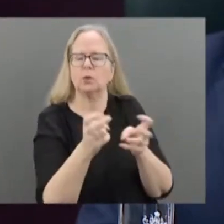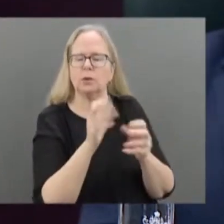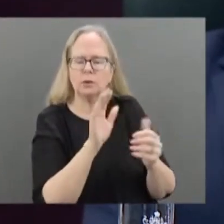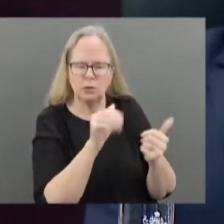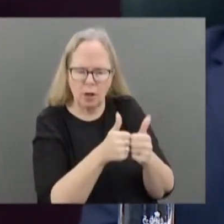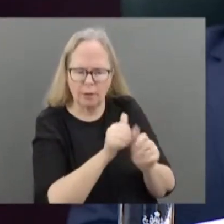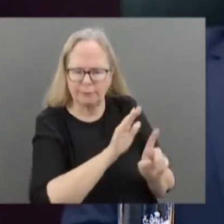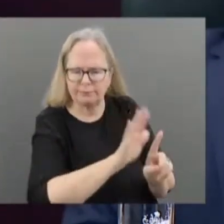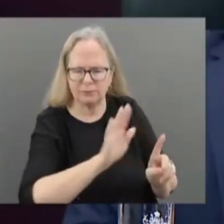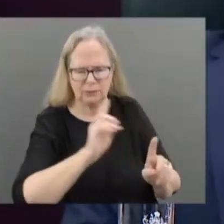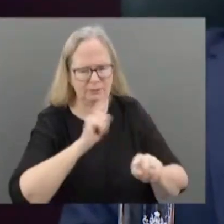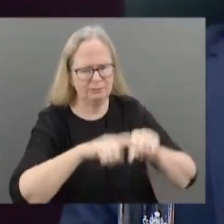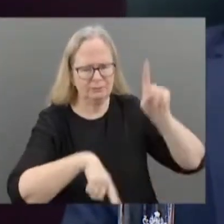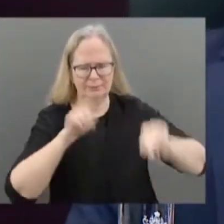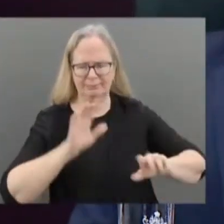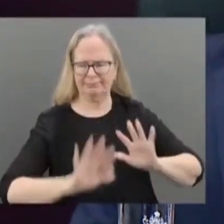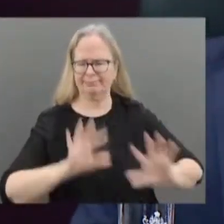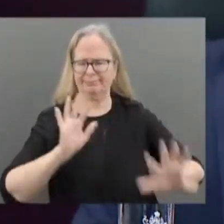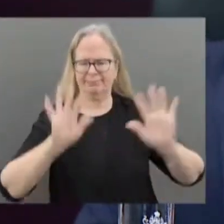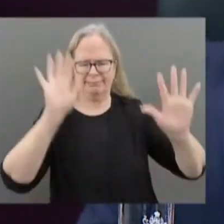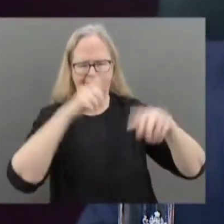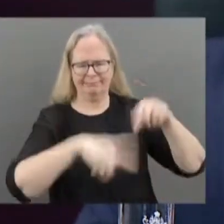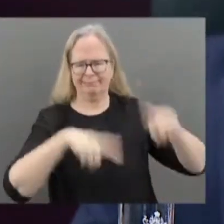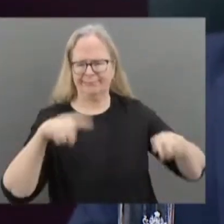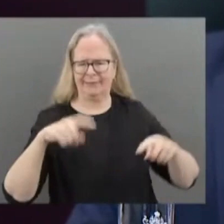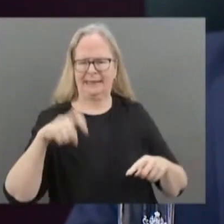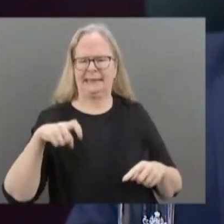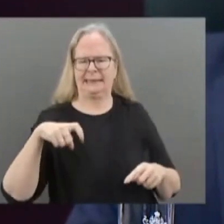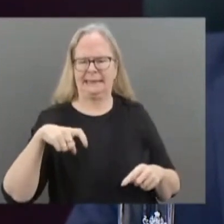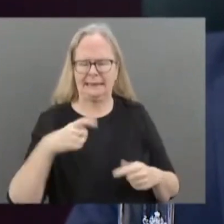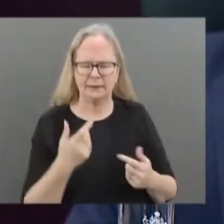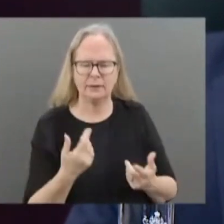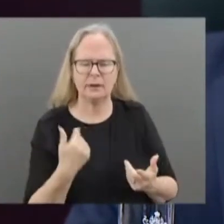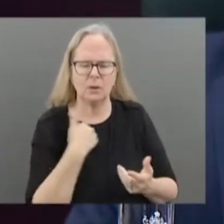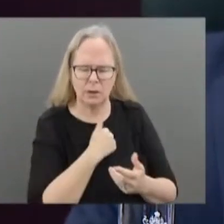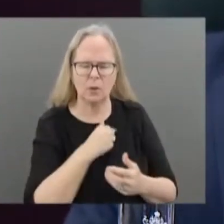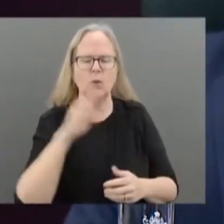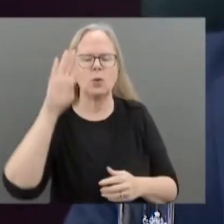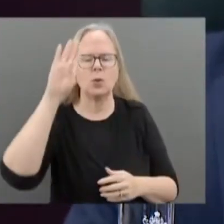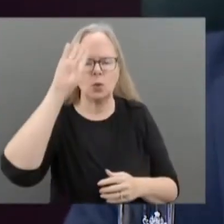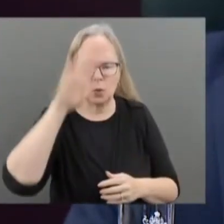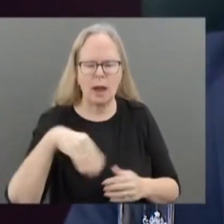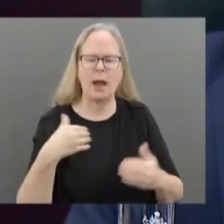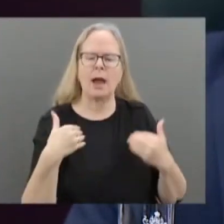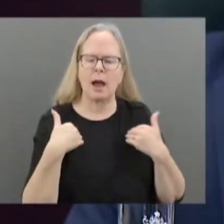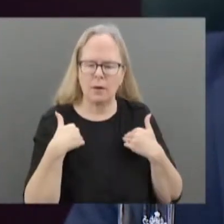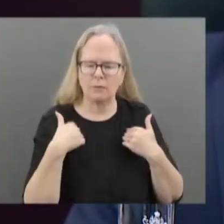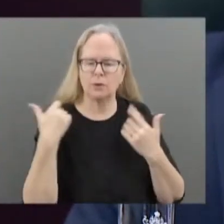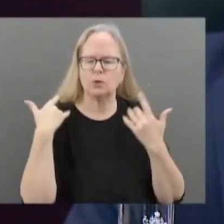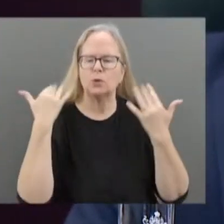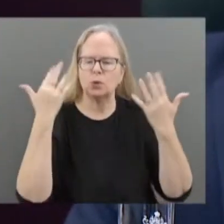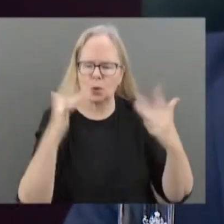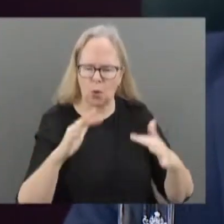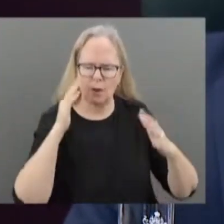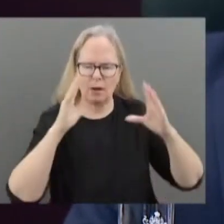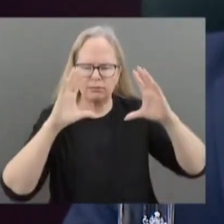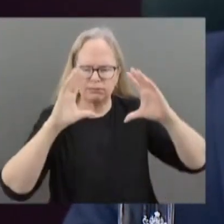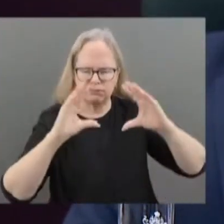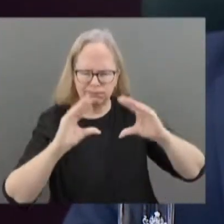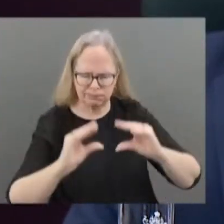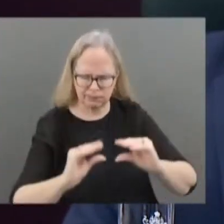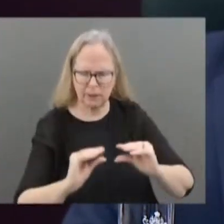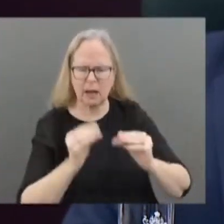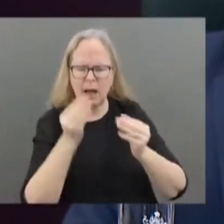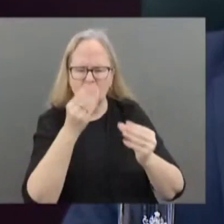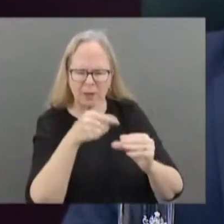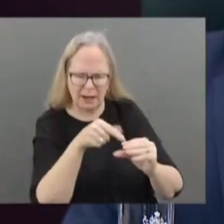area to area. We do, in fact, have that snowpack data. Mr. Speaker, as we've said publicly, this group will continue to meet every